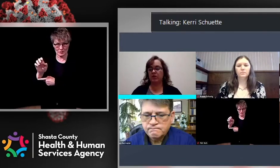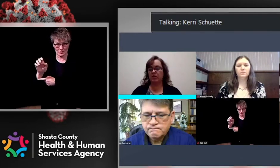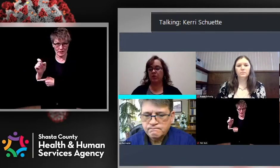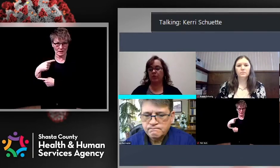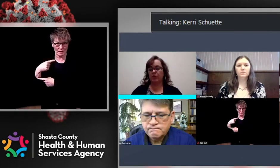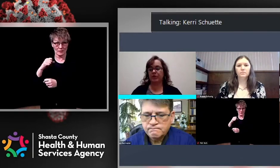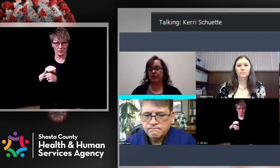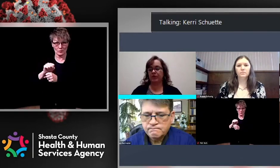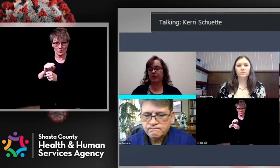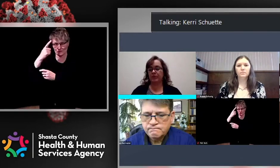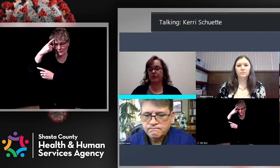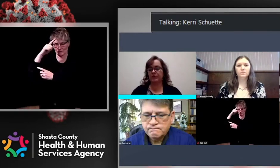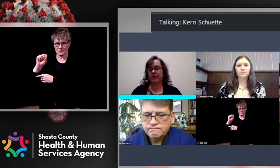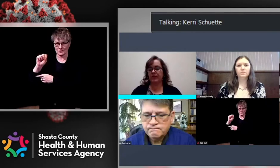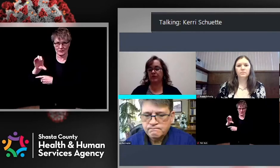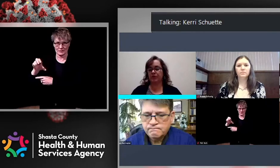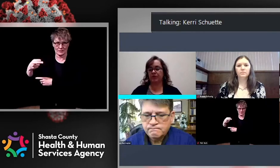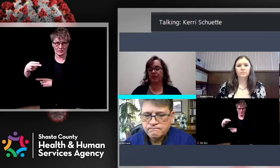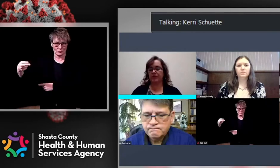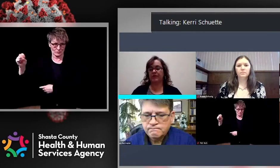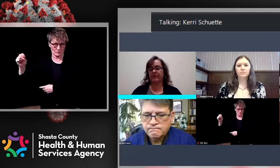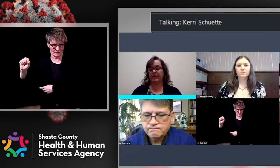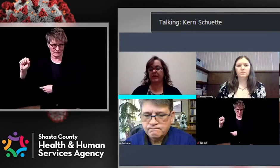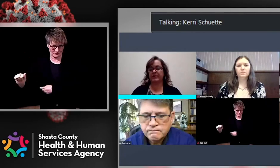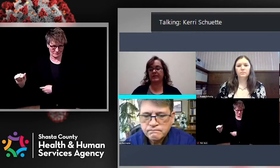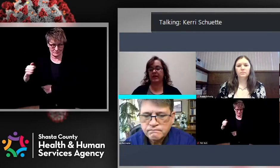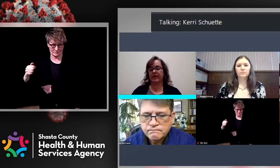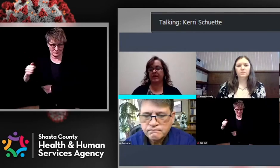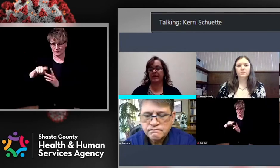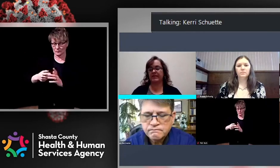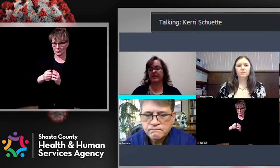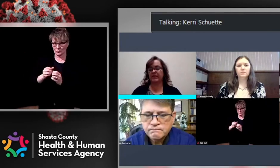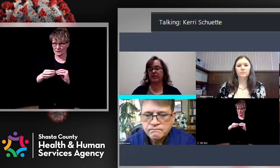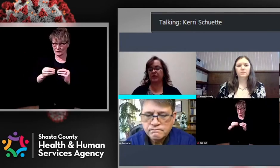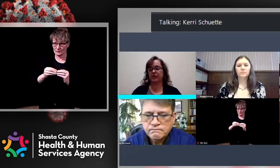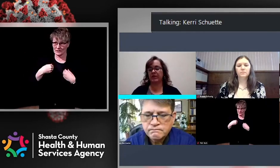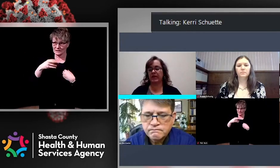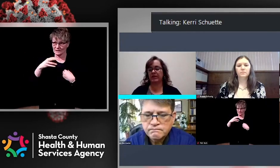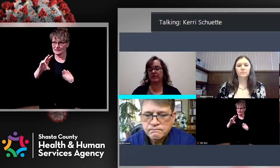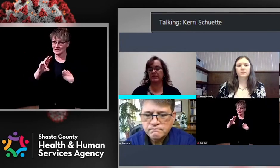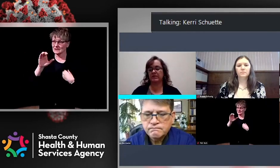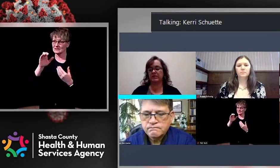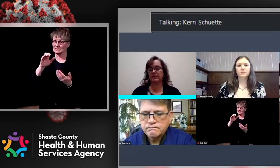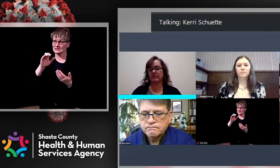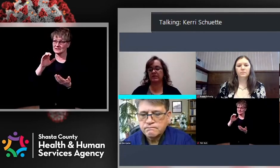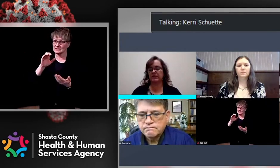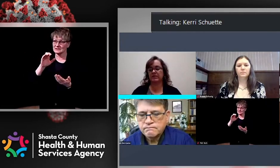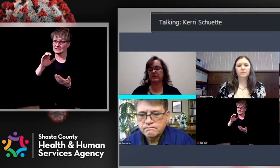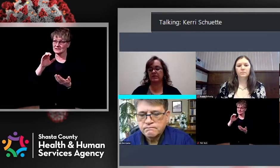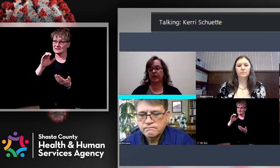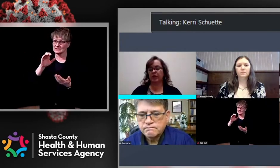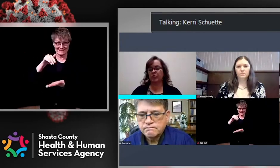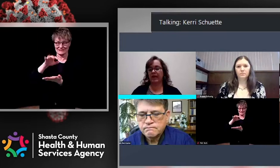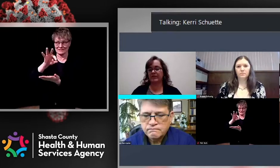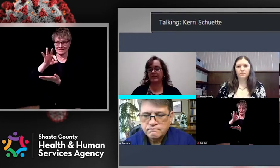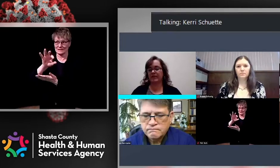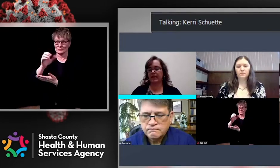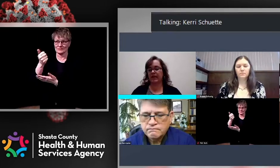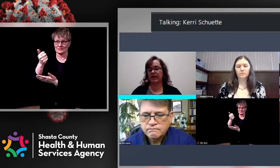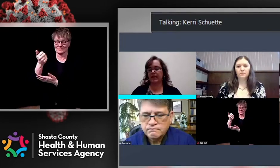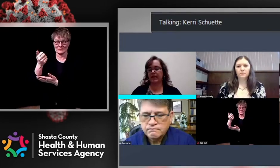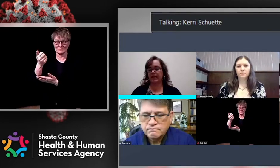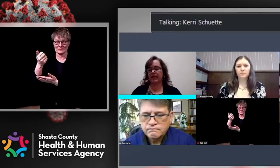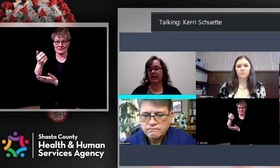Agency. We'll start with our numbers. We've had a total of 7,918 confirmed cases, including 28